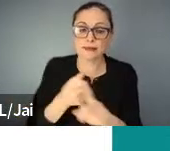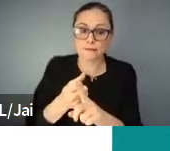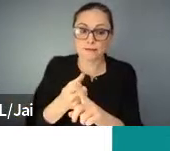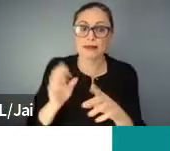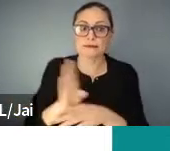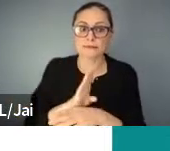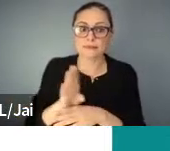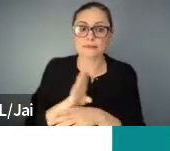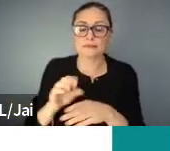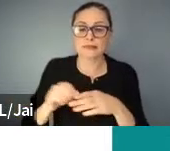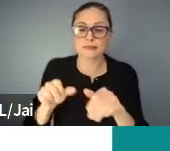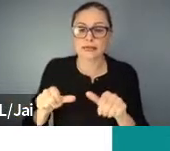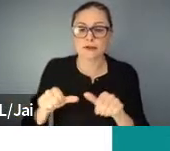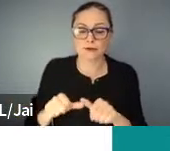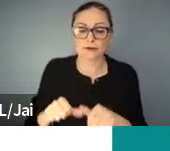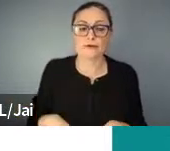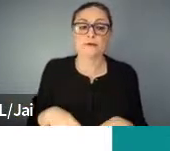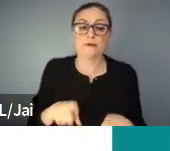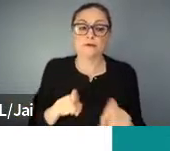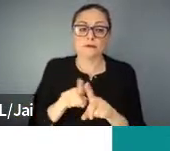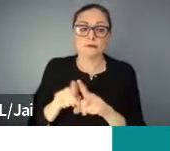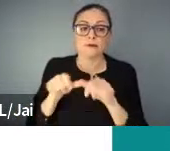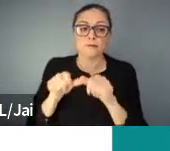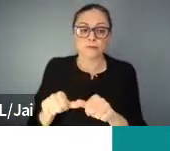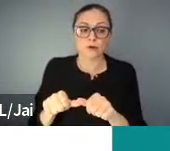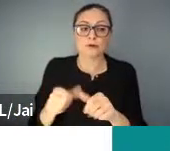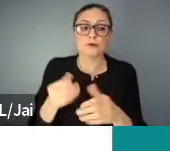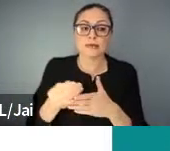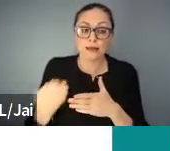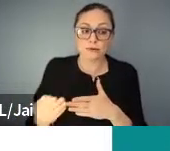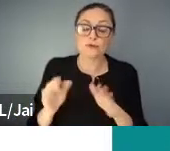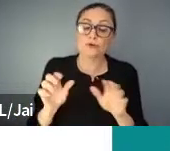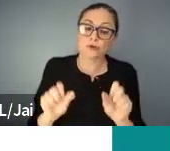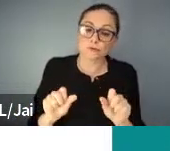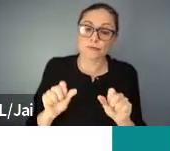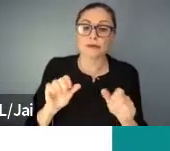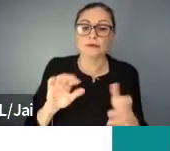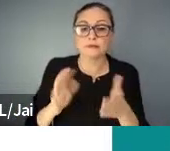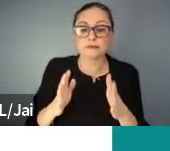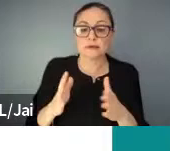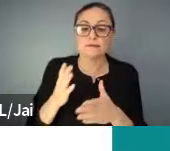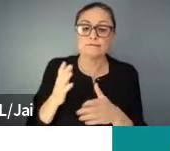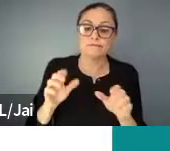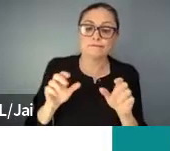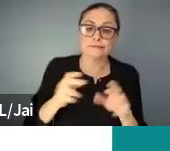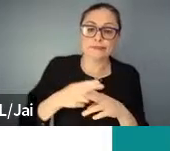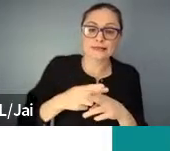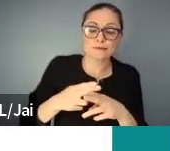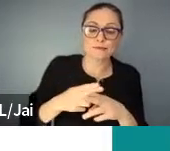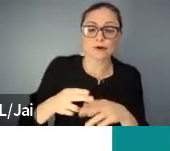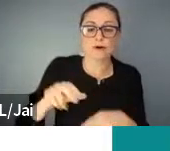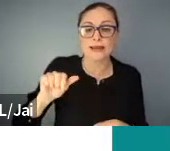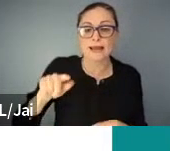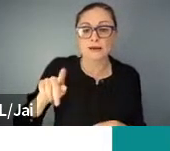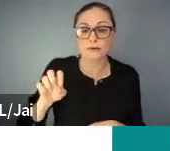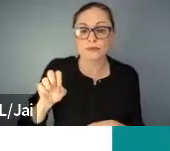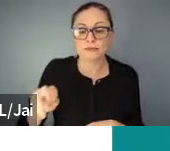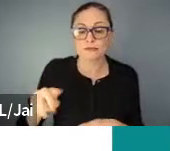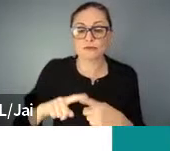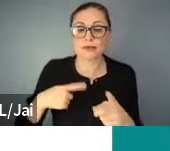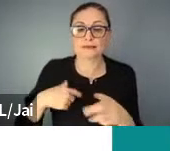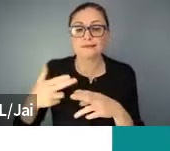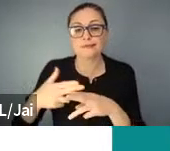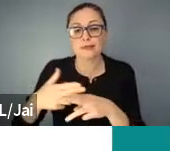area. In addition to permanent acquisitions, there could be some temporary acquisitions, also known as temporary construction